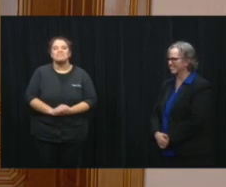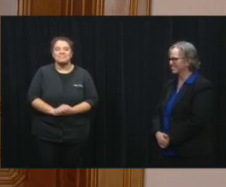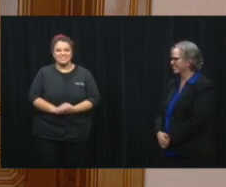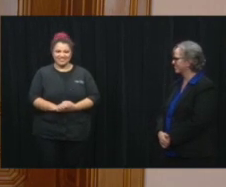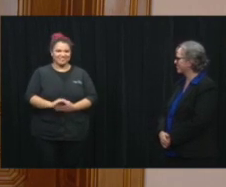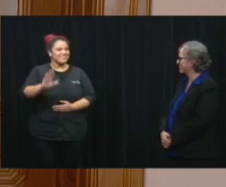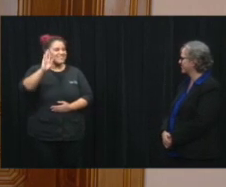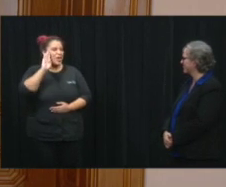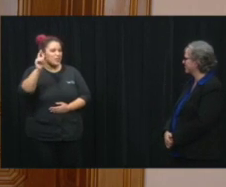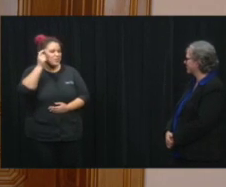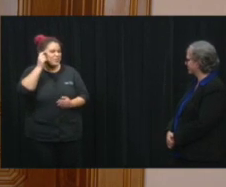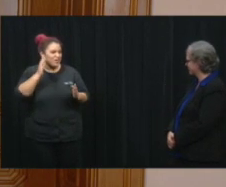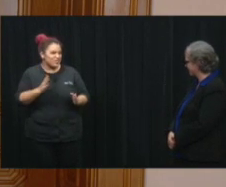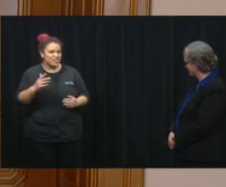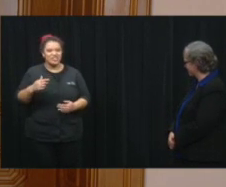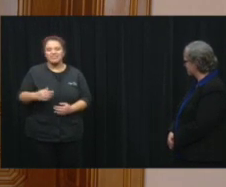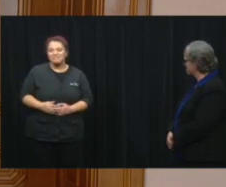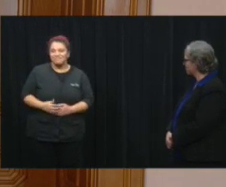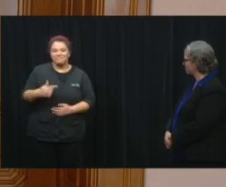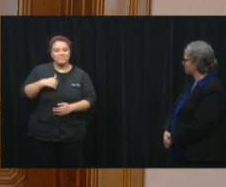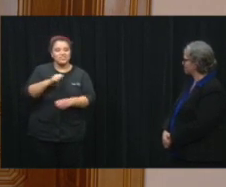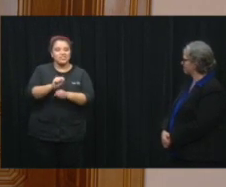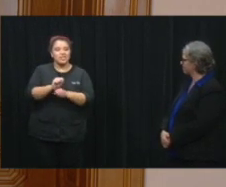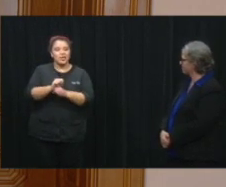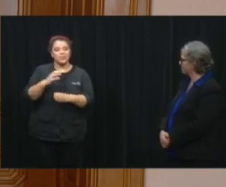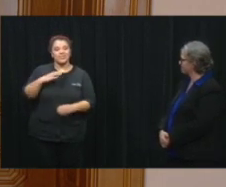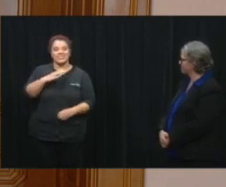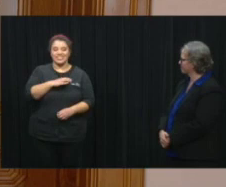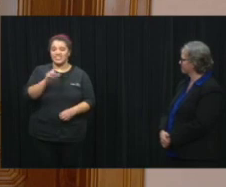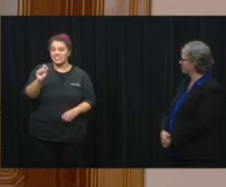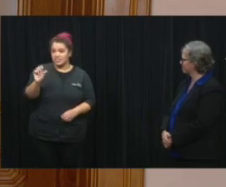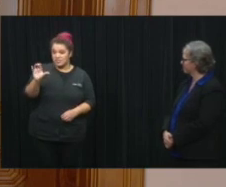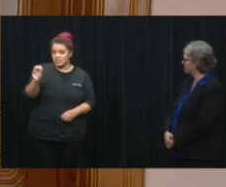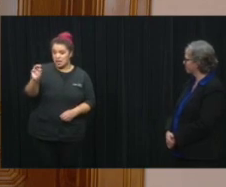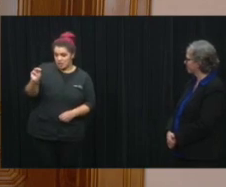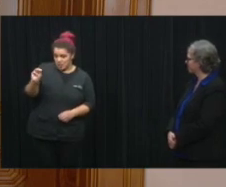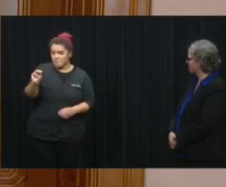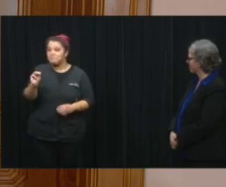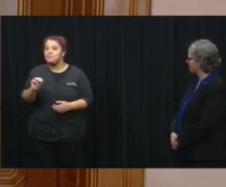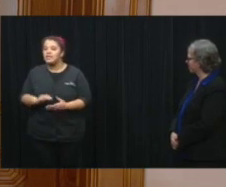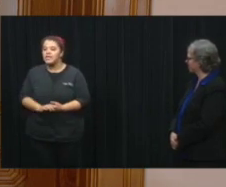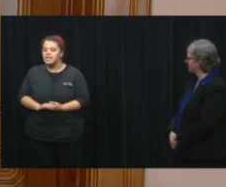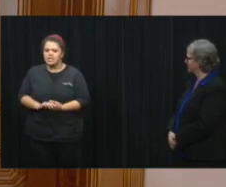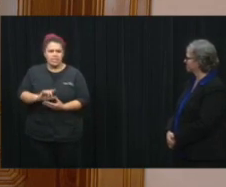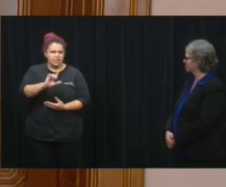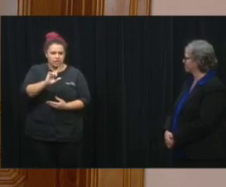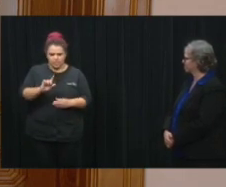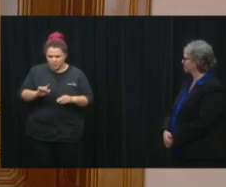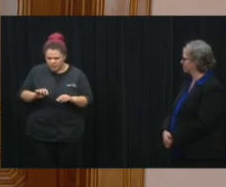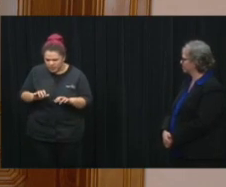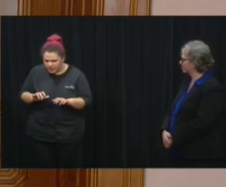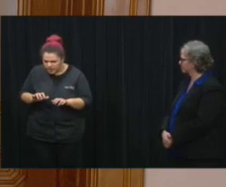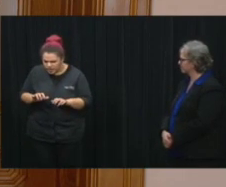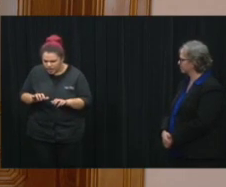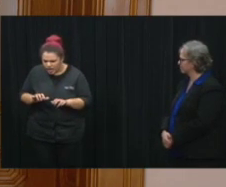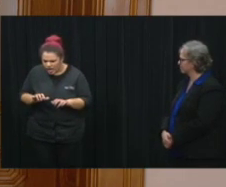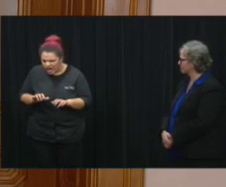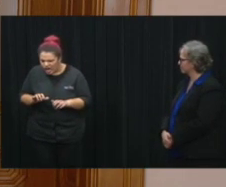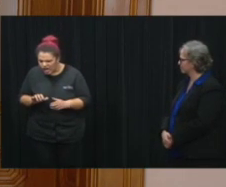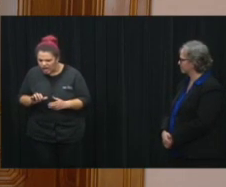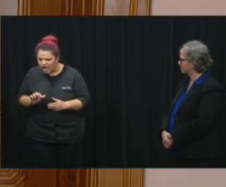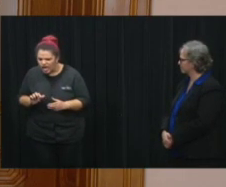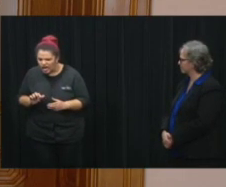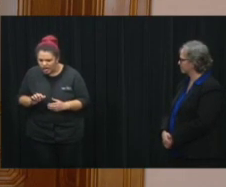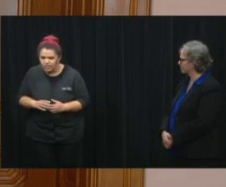Hi, Governor. This is Laura Hancock from Cleveland.com. Just a moment. Trump